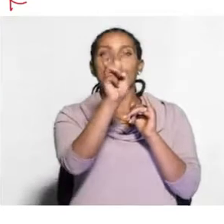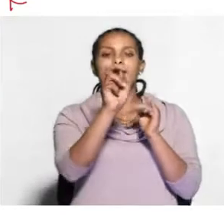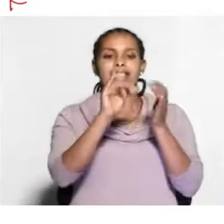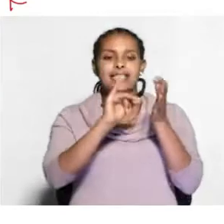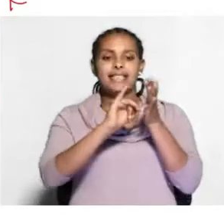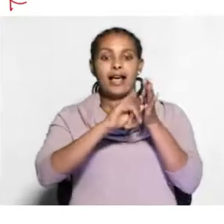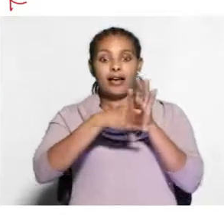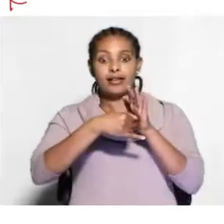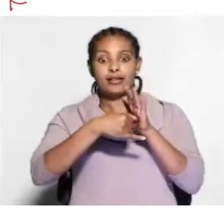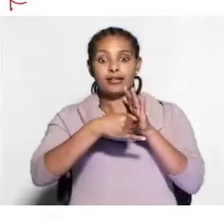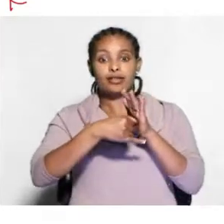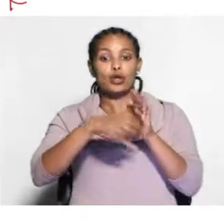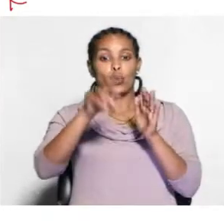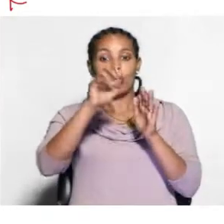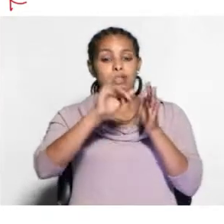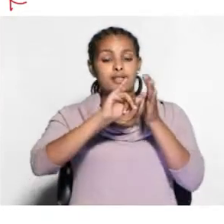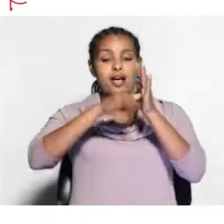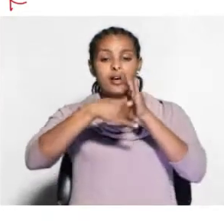seconds